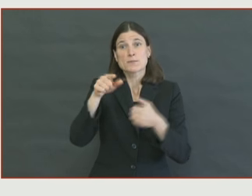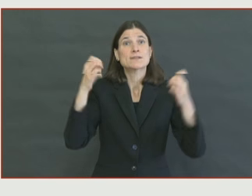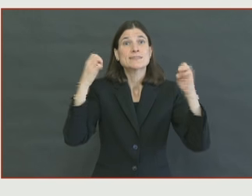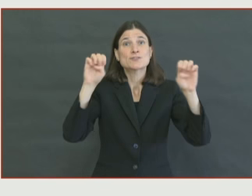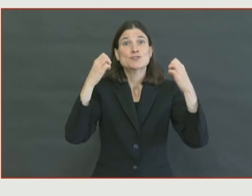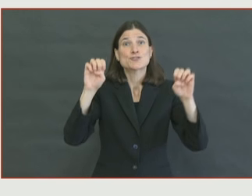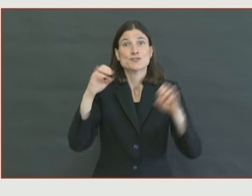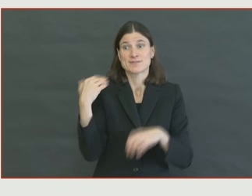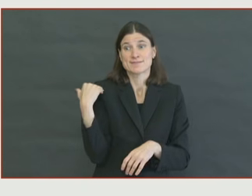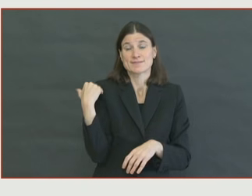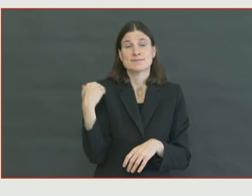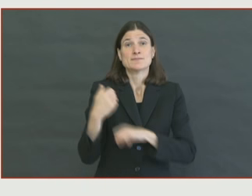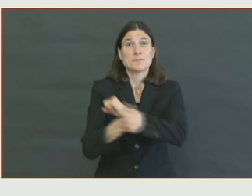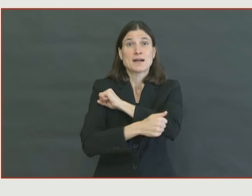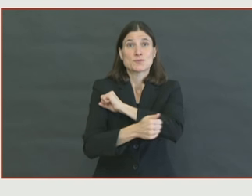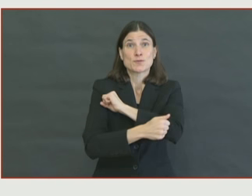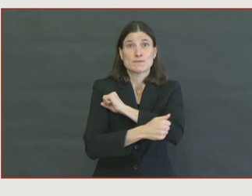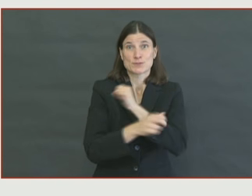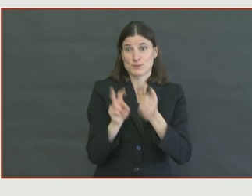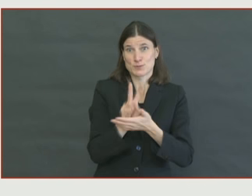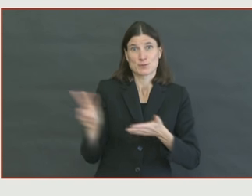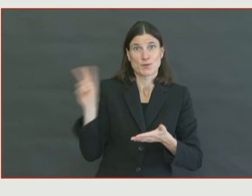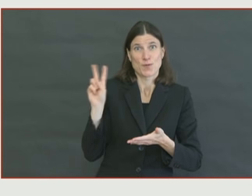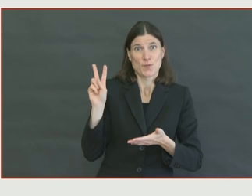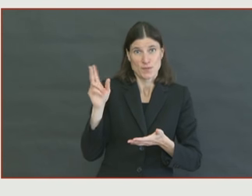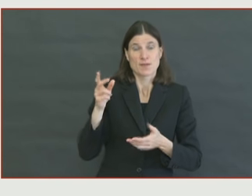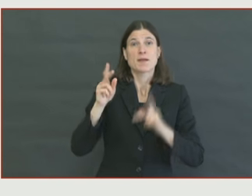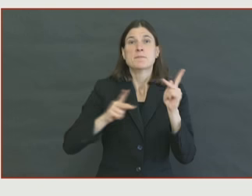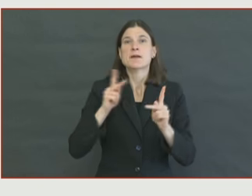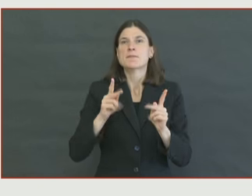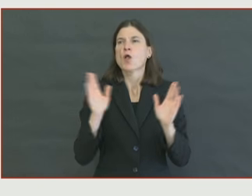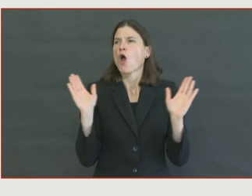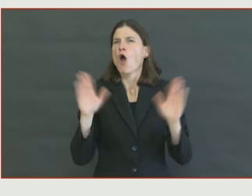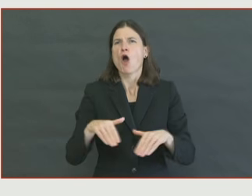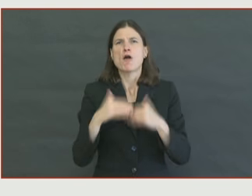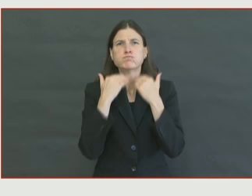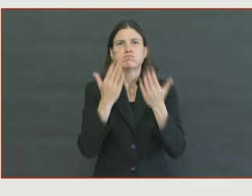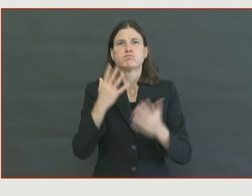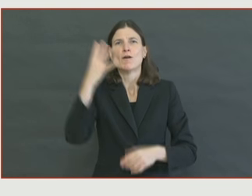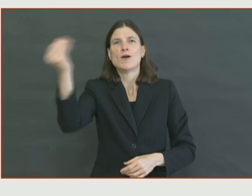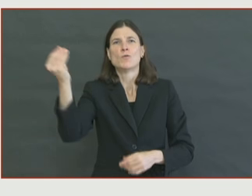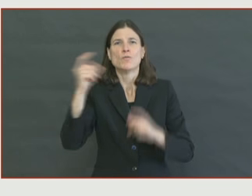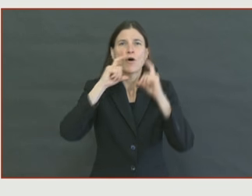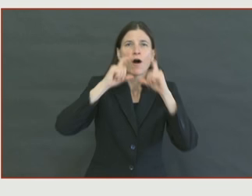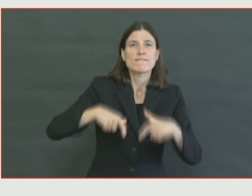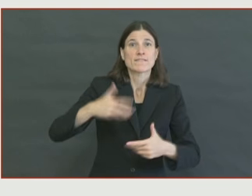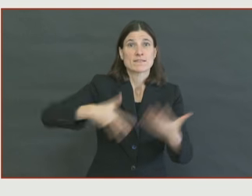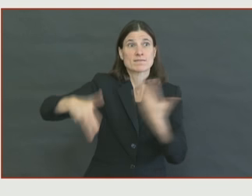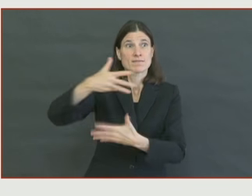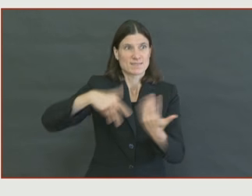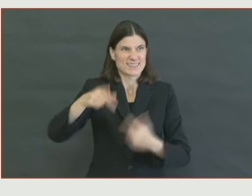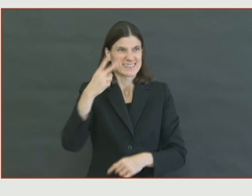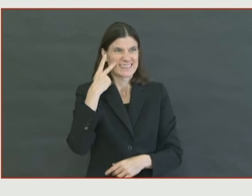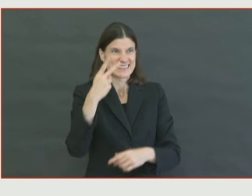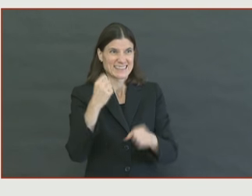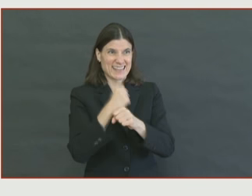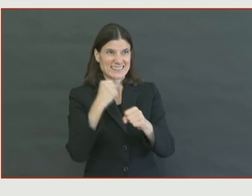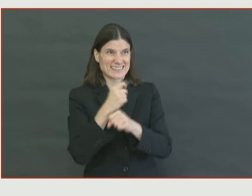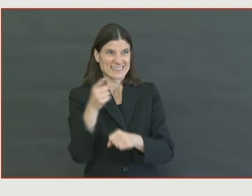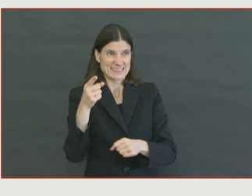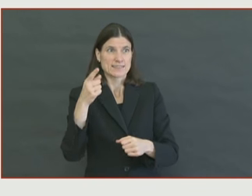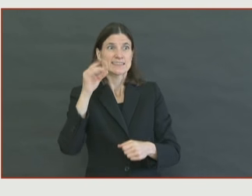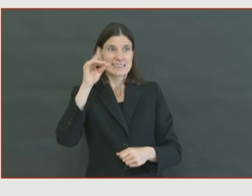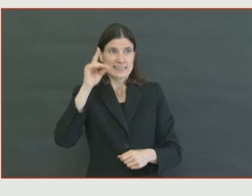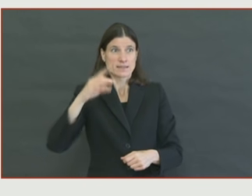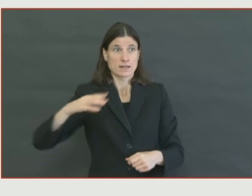So you see those dots, they're above the line, not in a good way, not what we want to see. And they are at